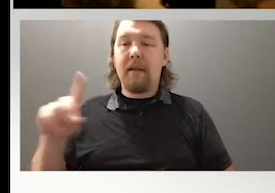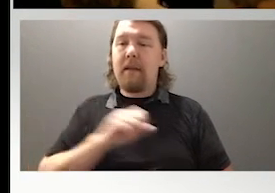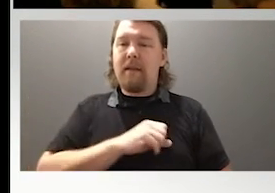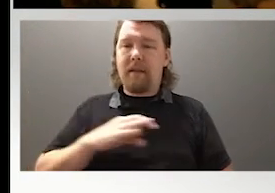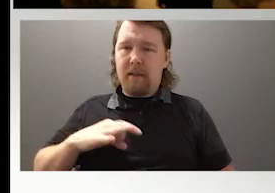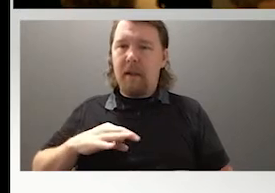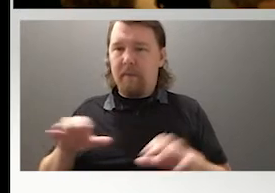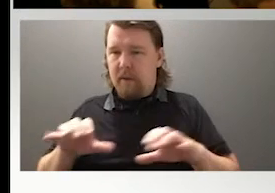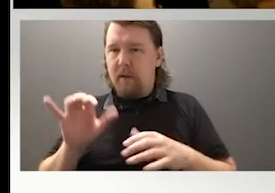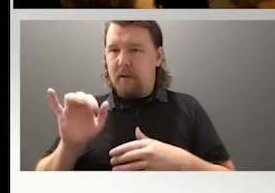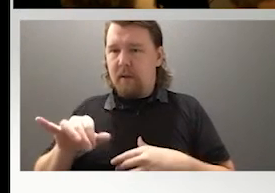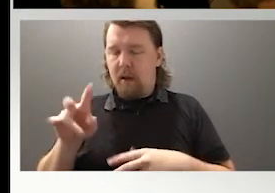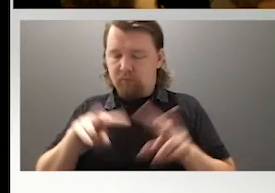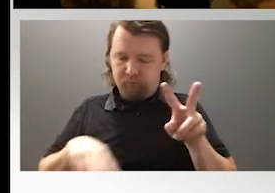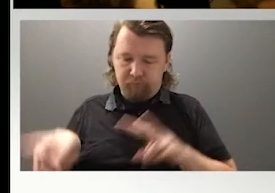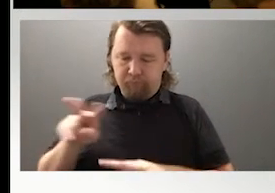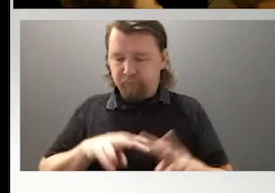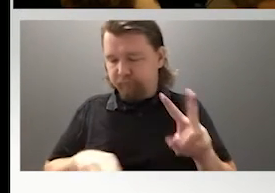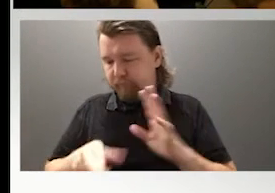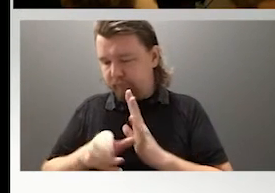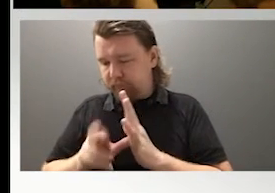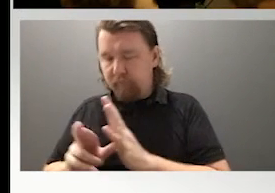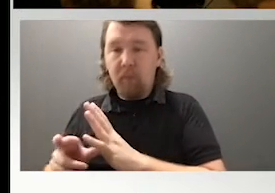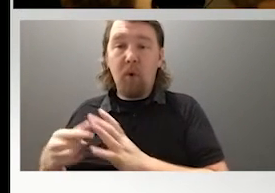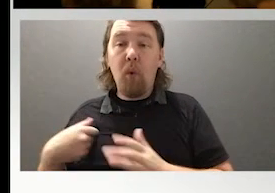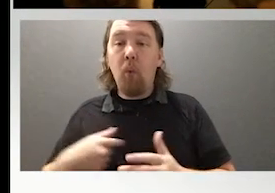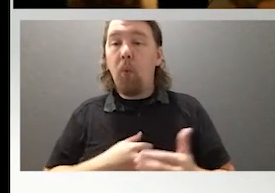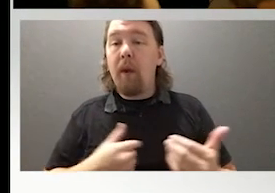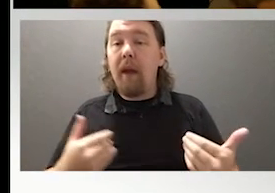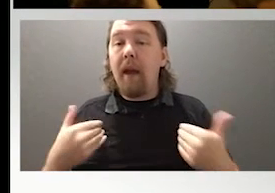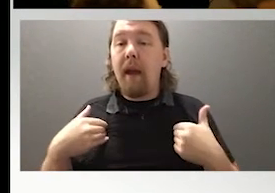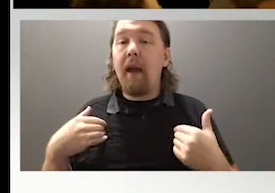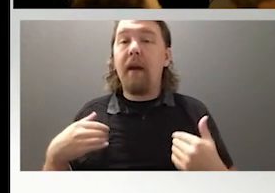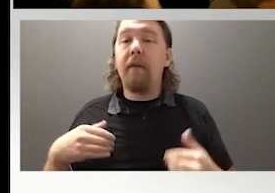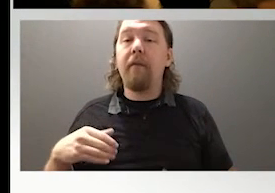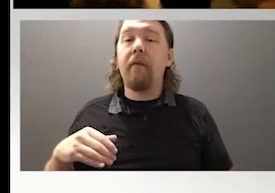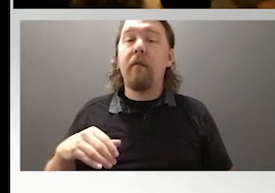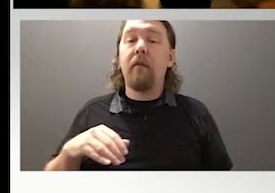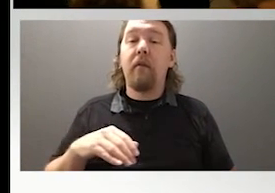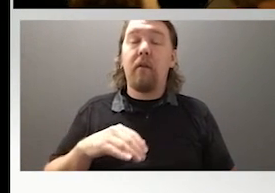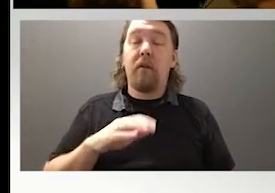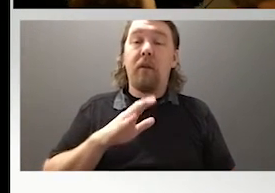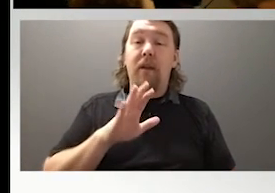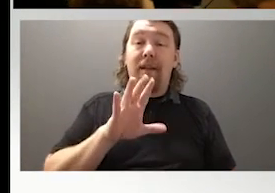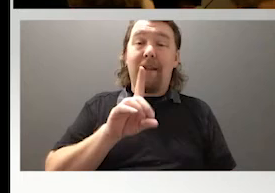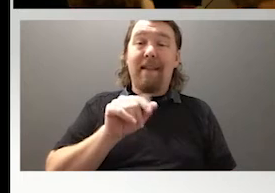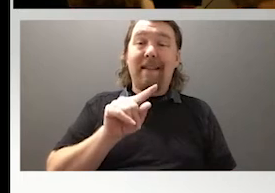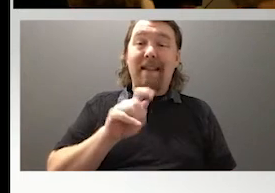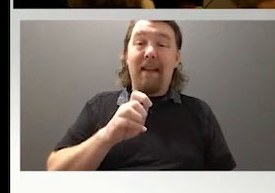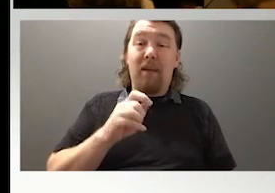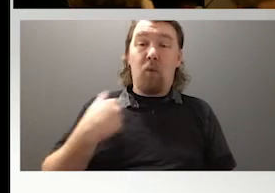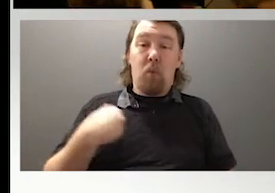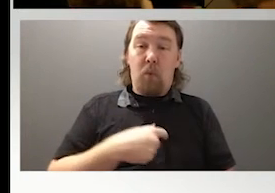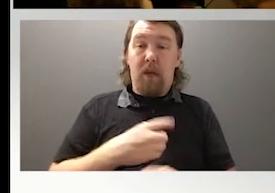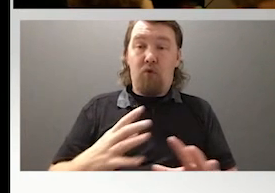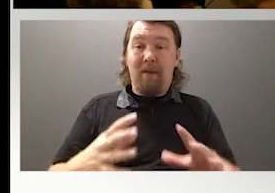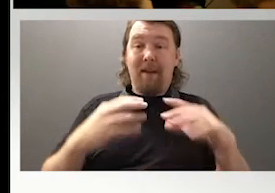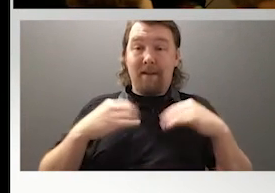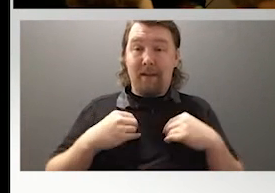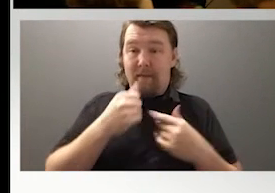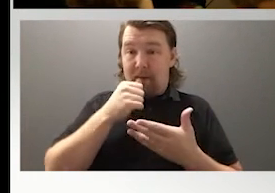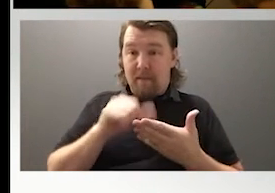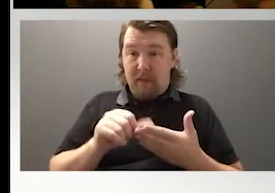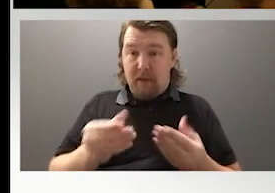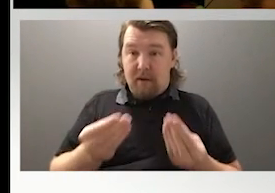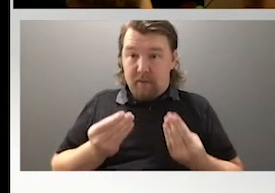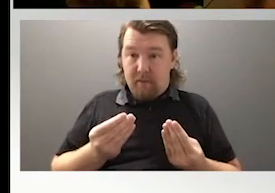and we have 45 days from the date the application was received